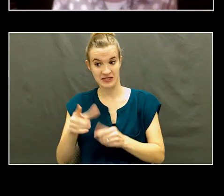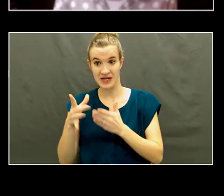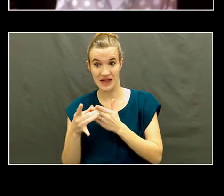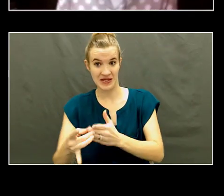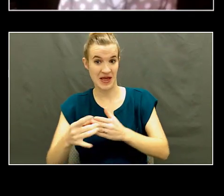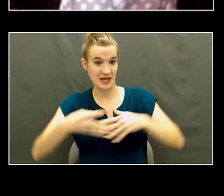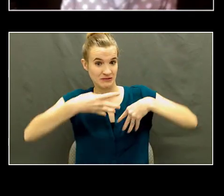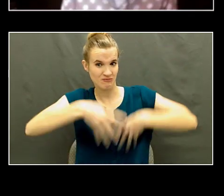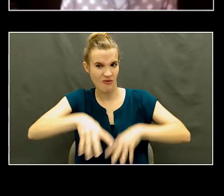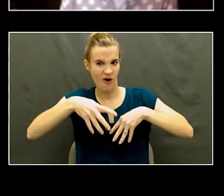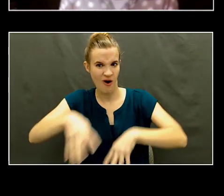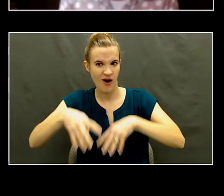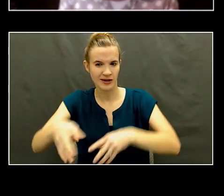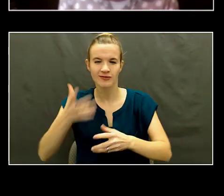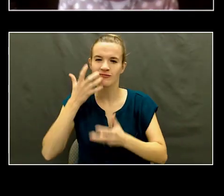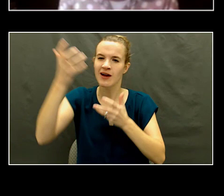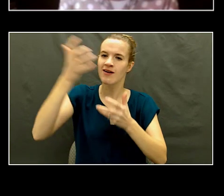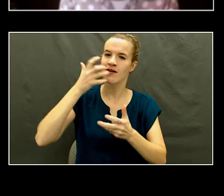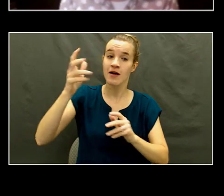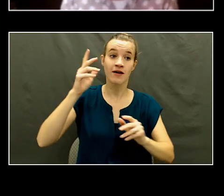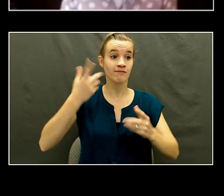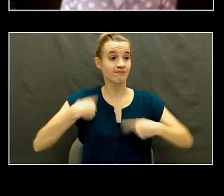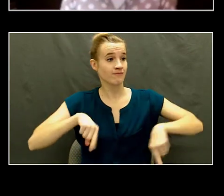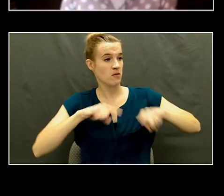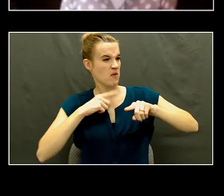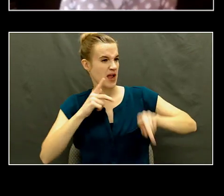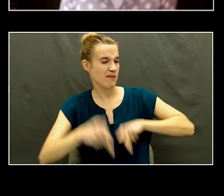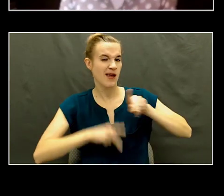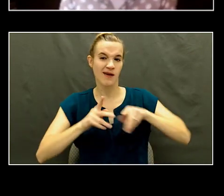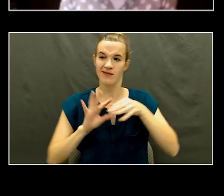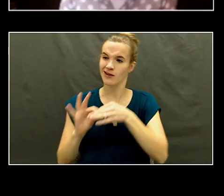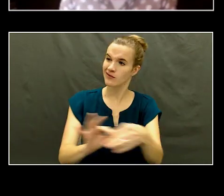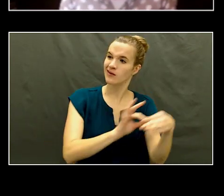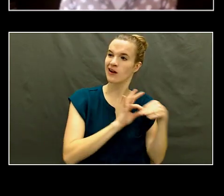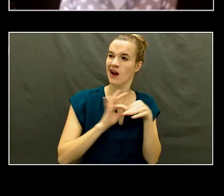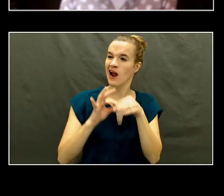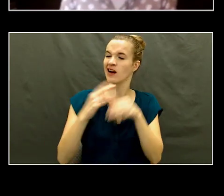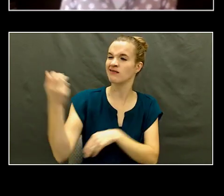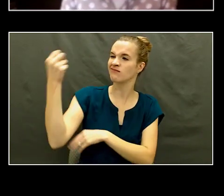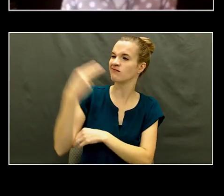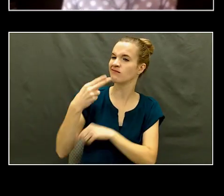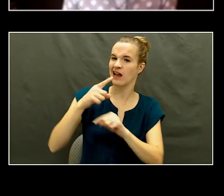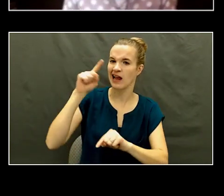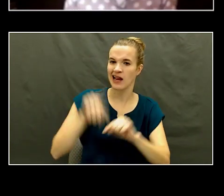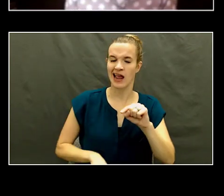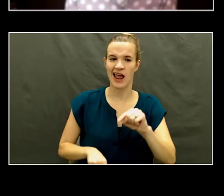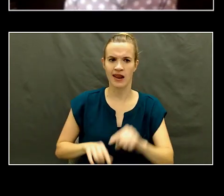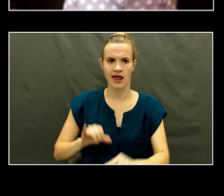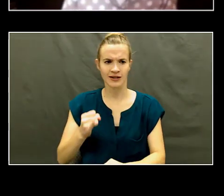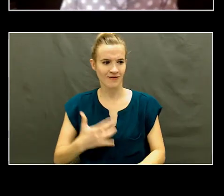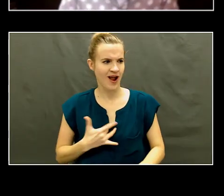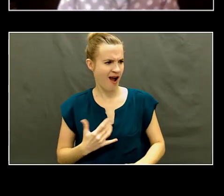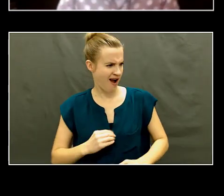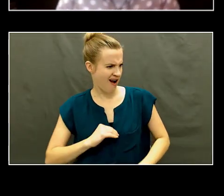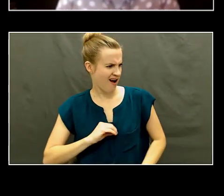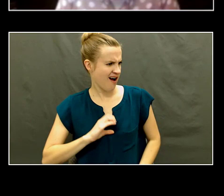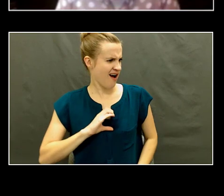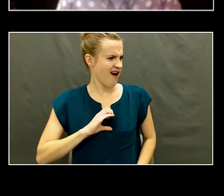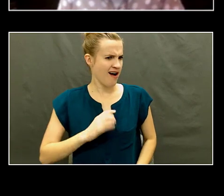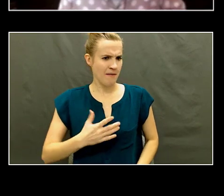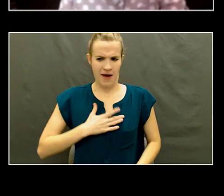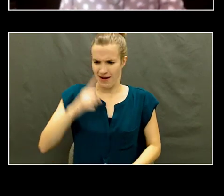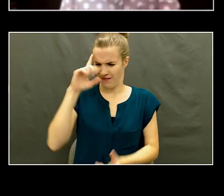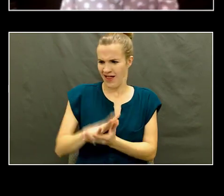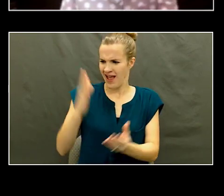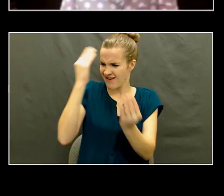people, united, will never be defeated." It feels good to speak up for what she believes in. She can't wait to